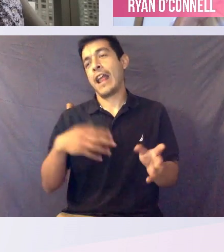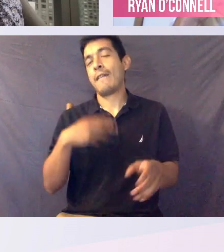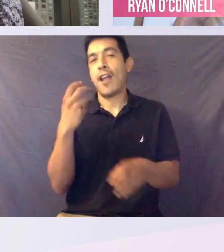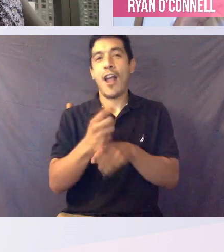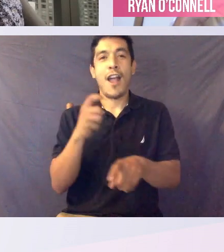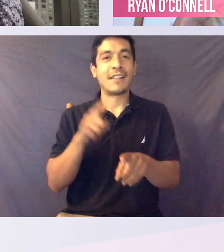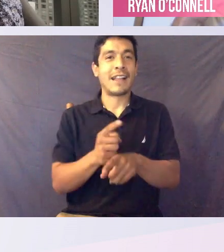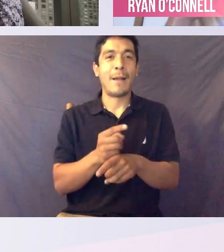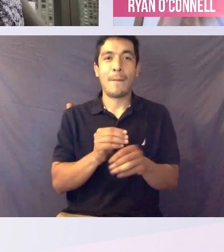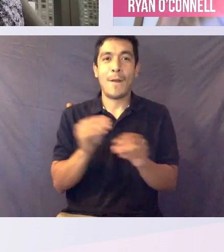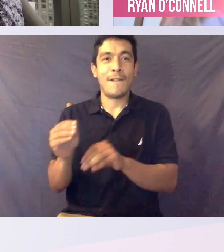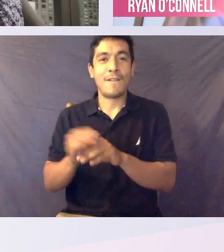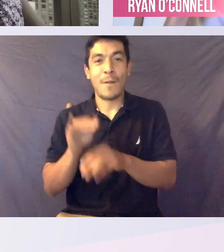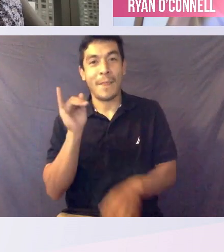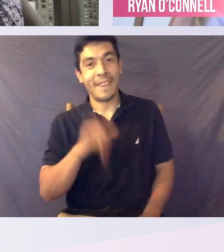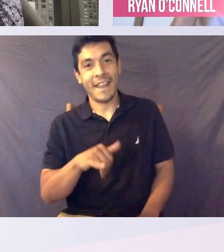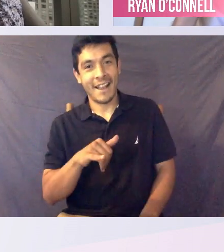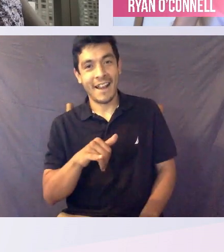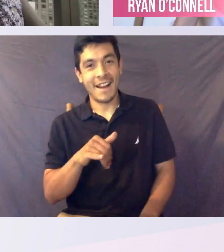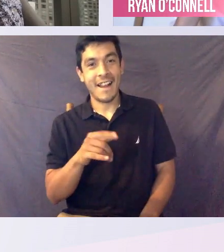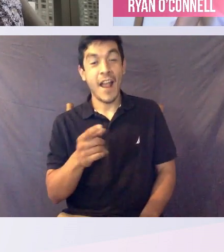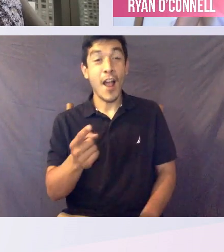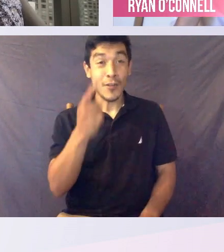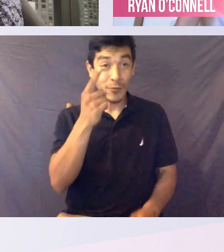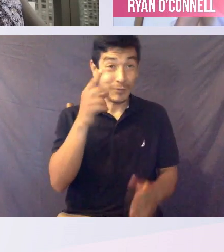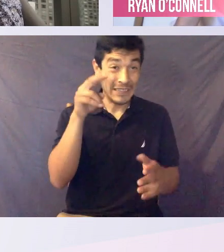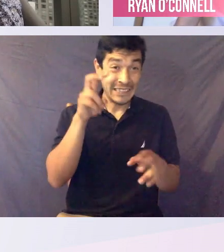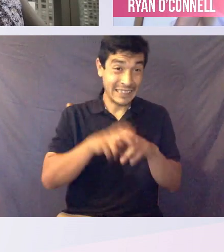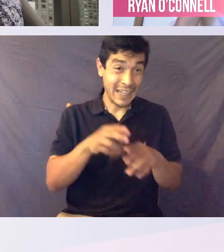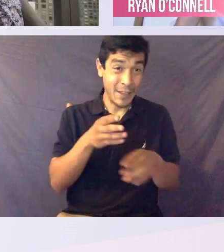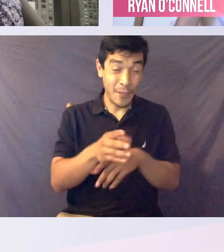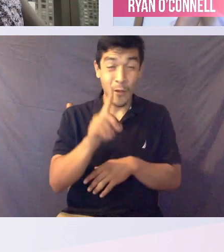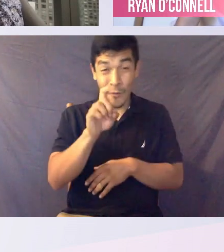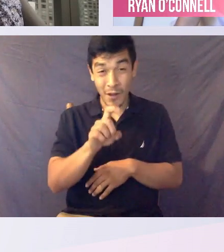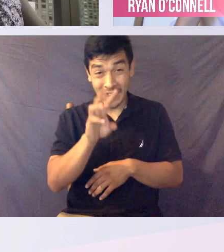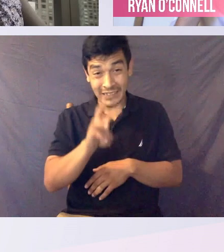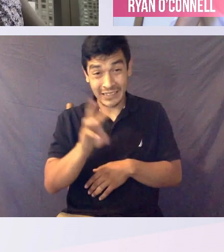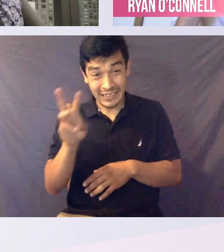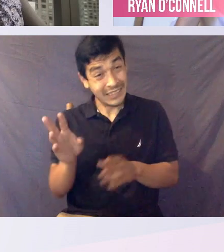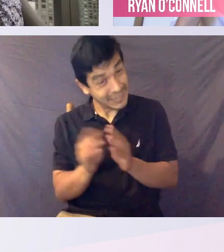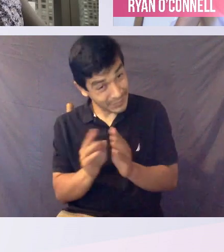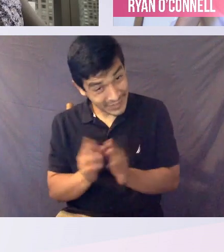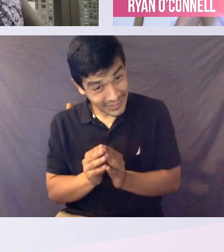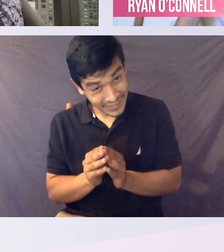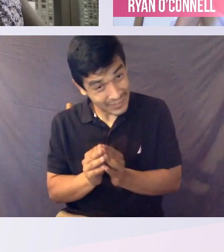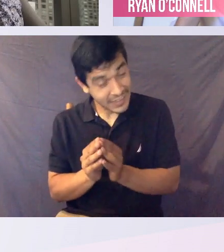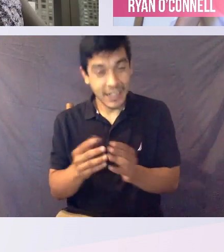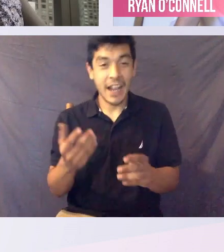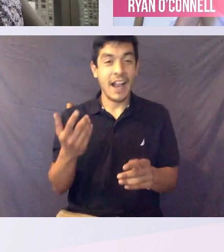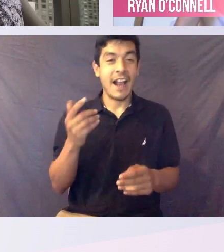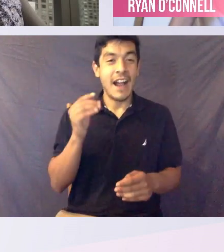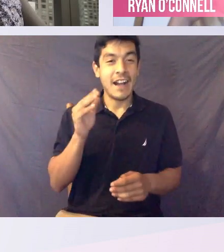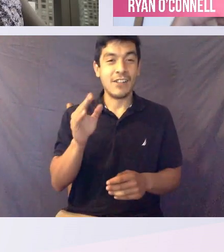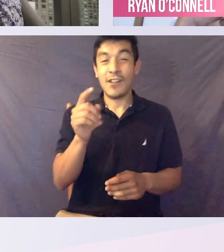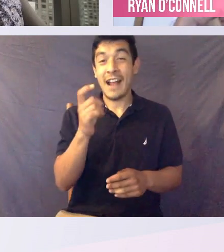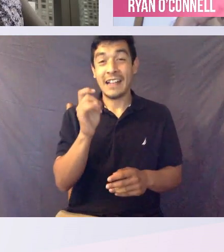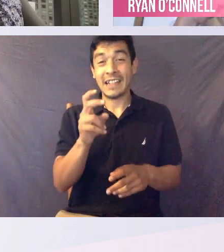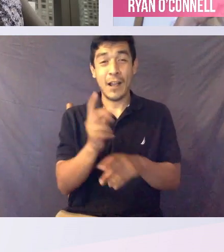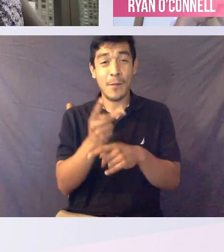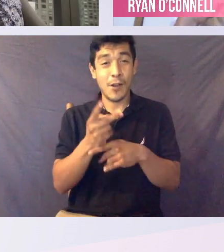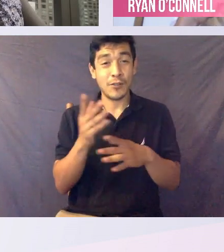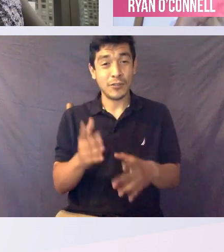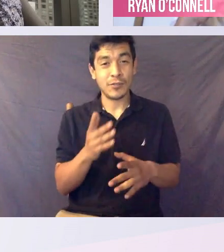it's just like, if you haven't sat through 166 meetings, like, I have such you executive producers and you people